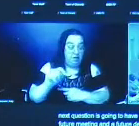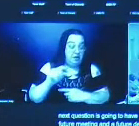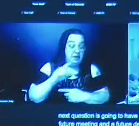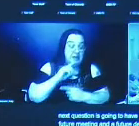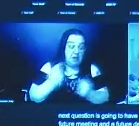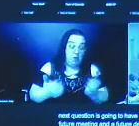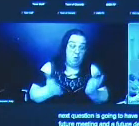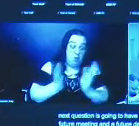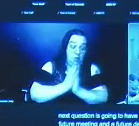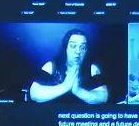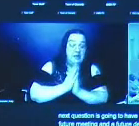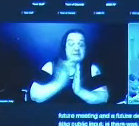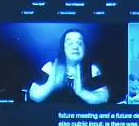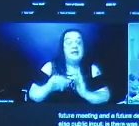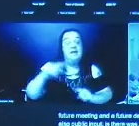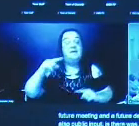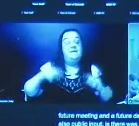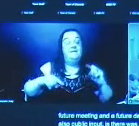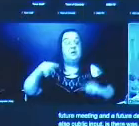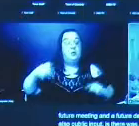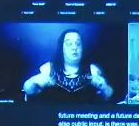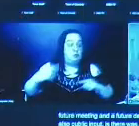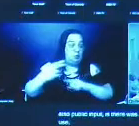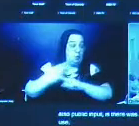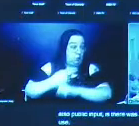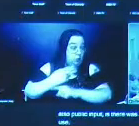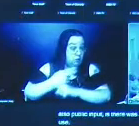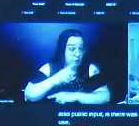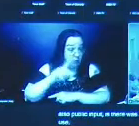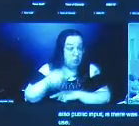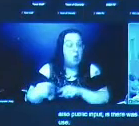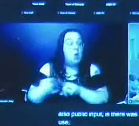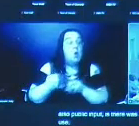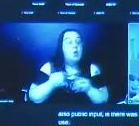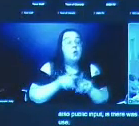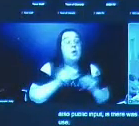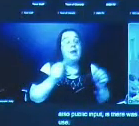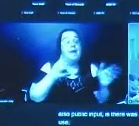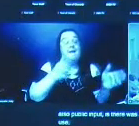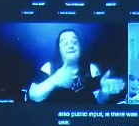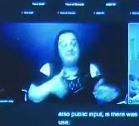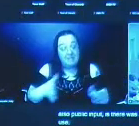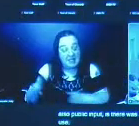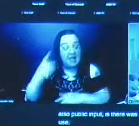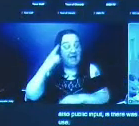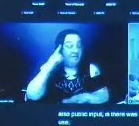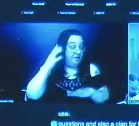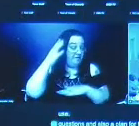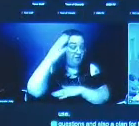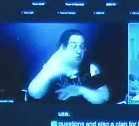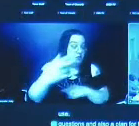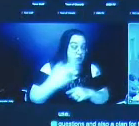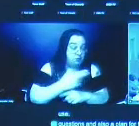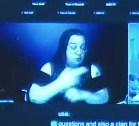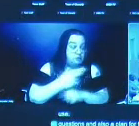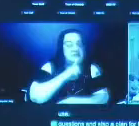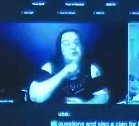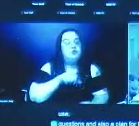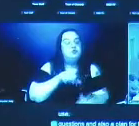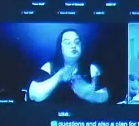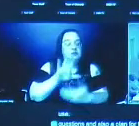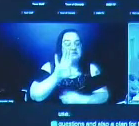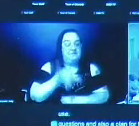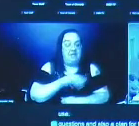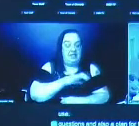various use questions and also a plan for future use be addressed by the council.